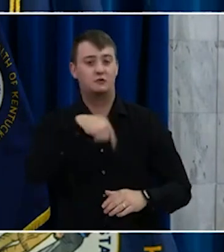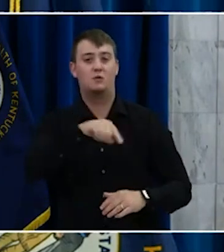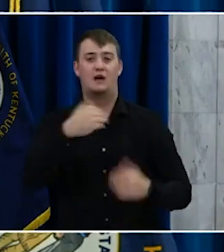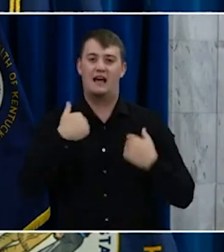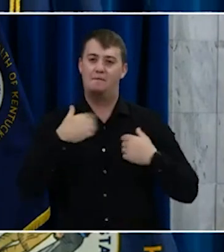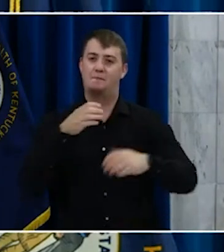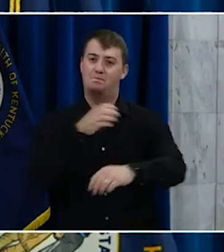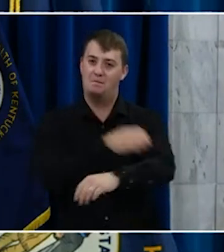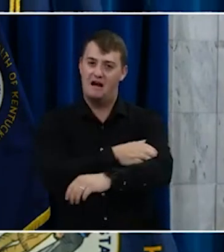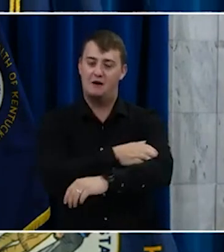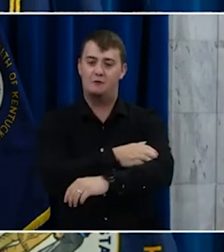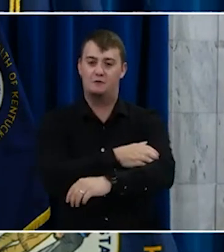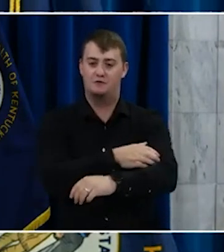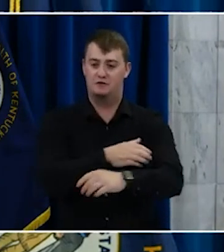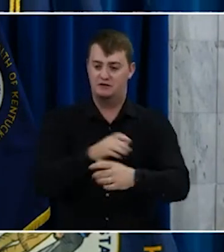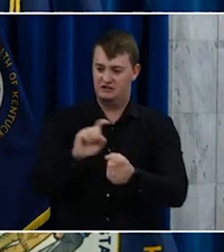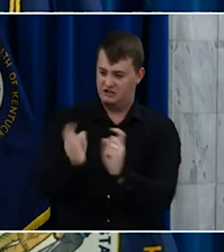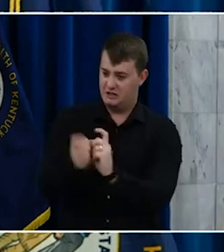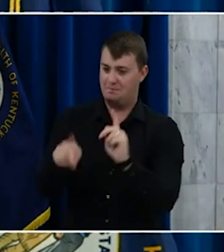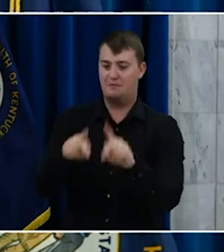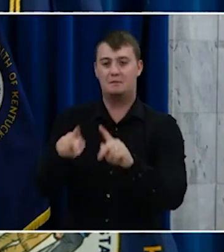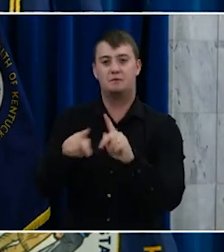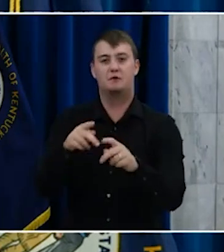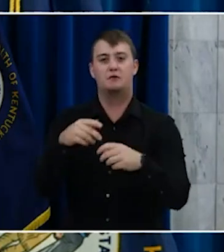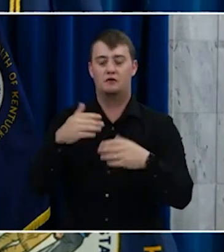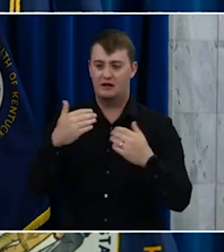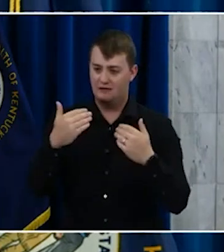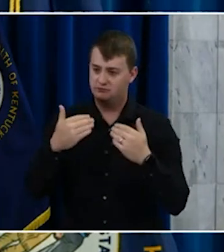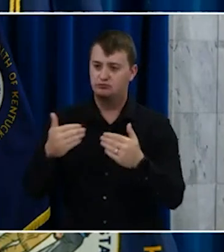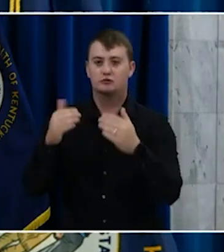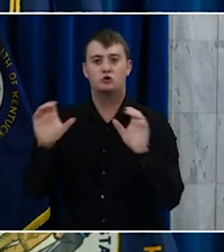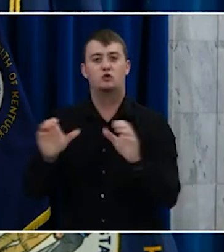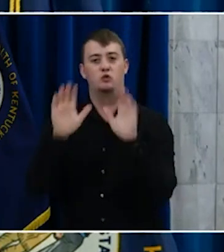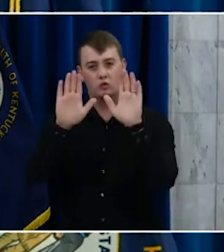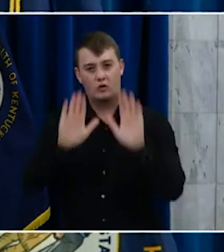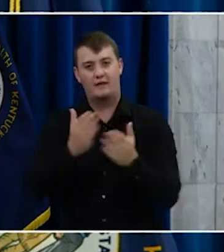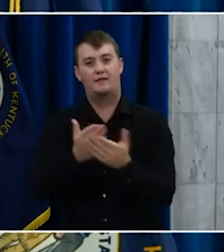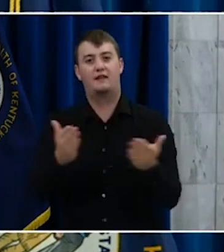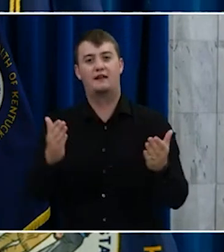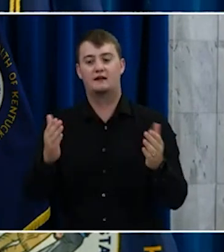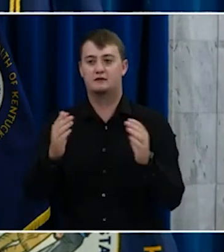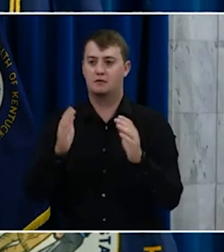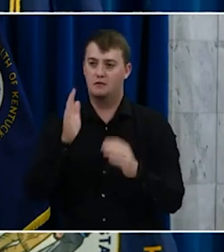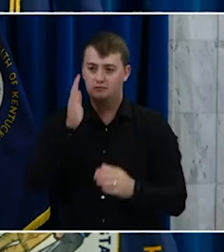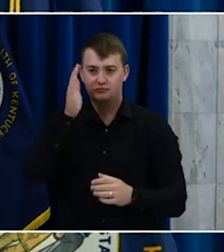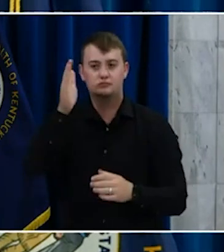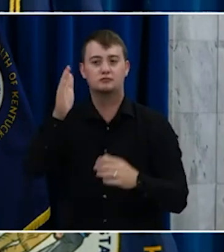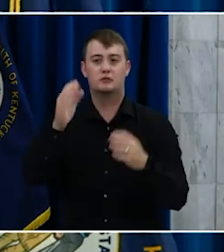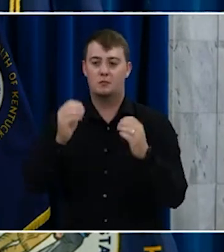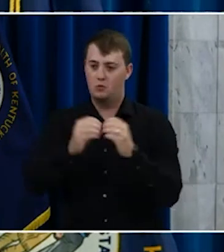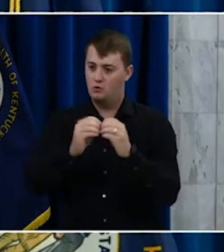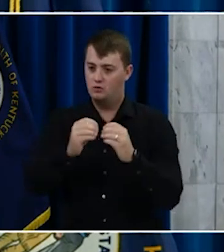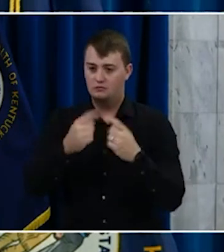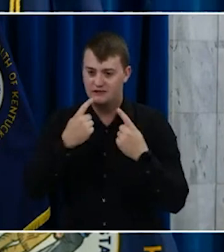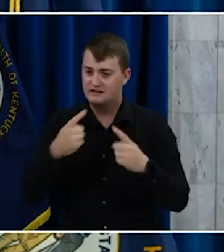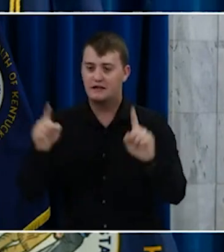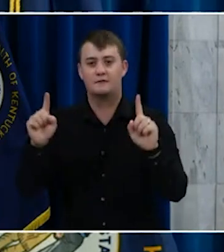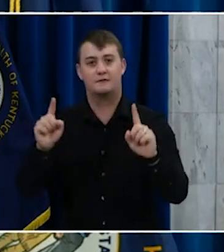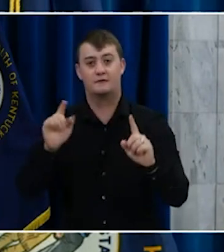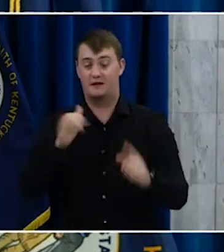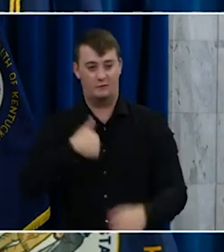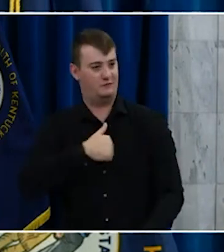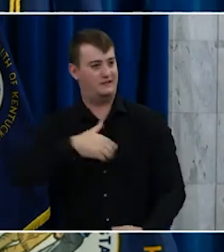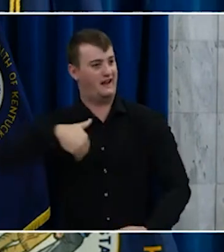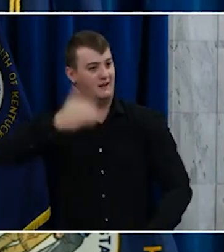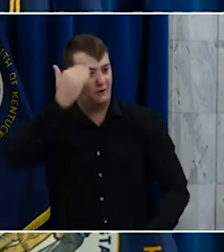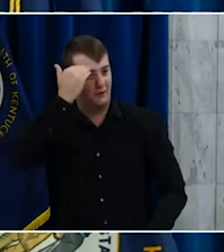power to cultivate people to go on to create great things and further our society to heights that, man, we don't even know